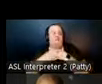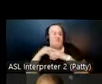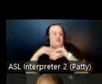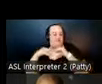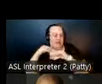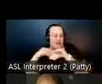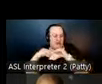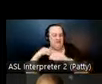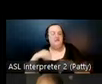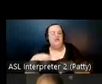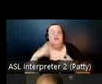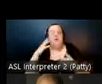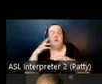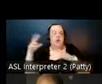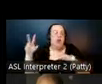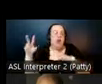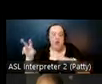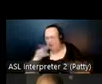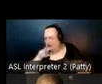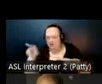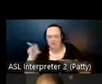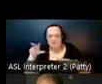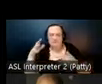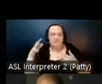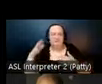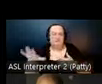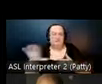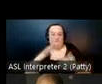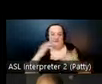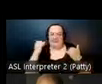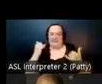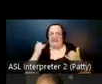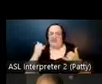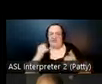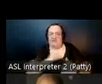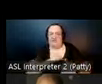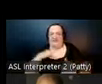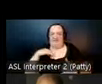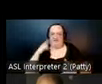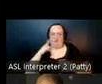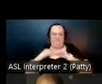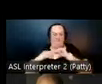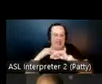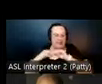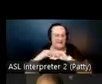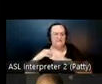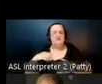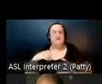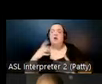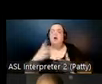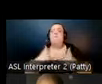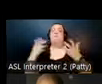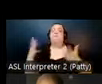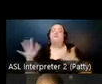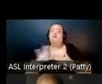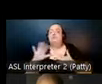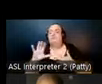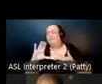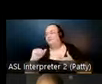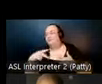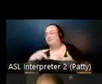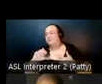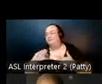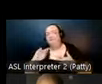at parks' current maintenance staffing levels and what their capacity is